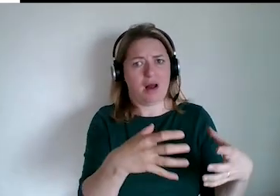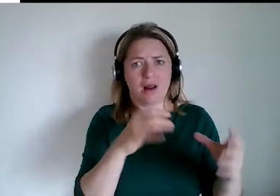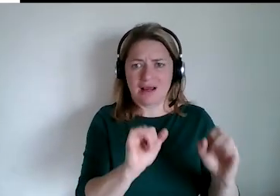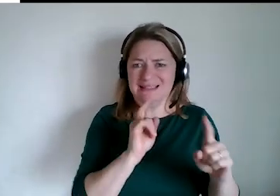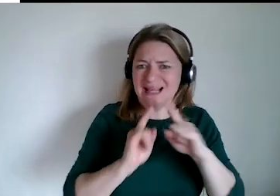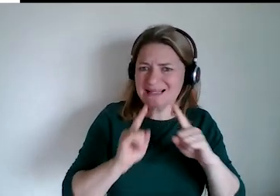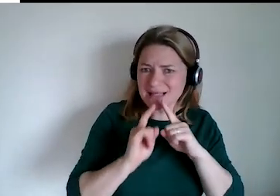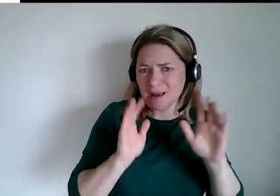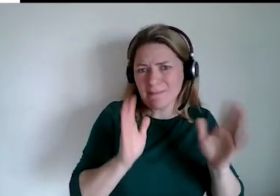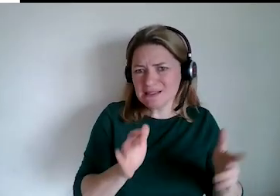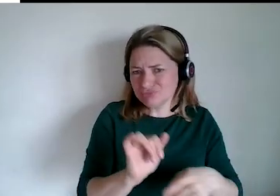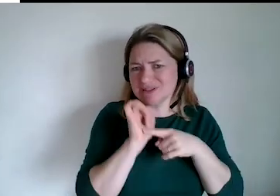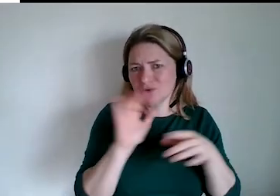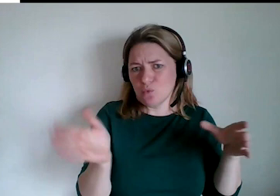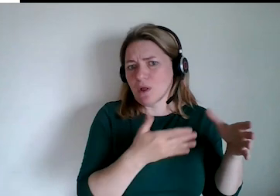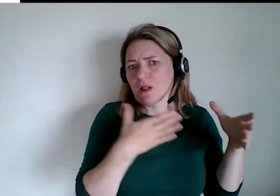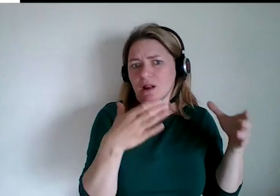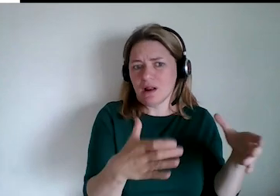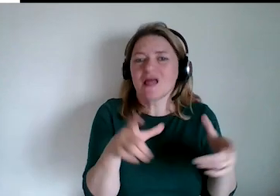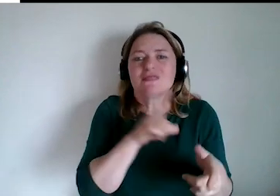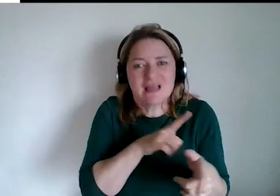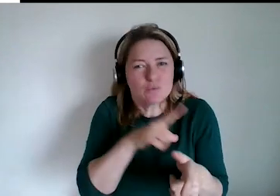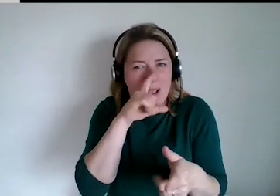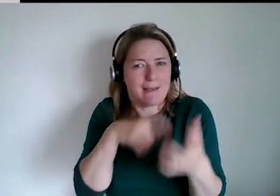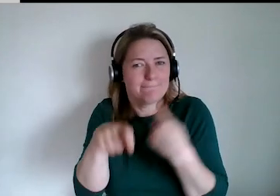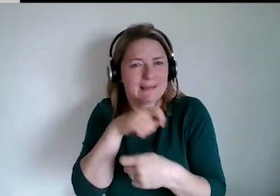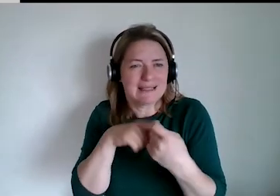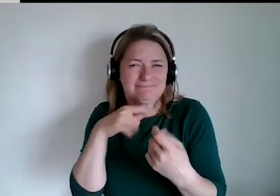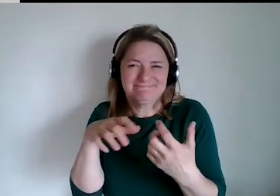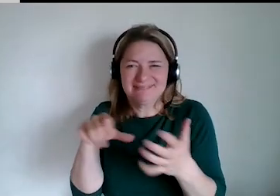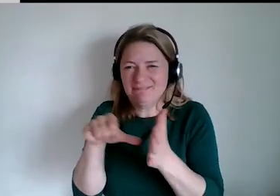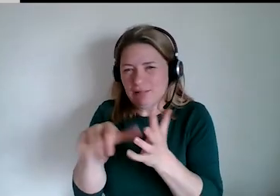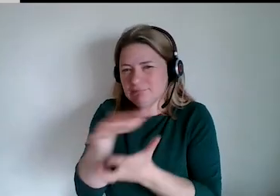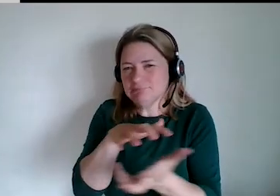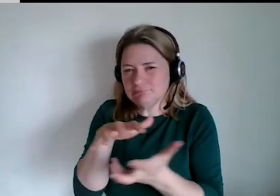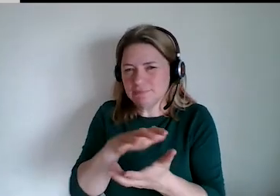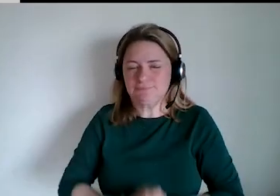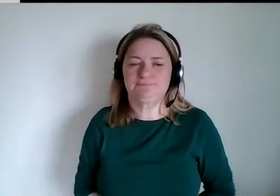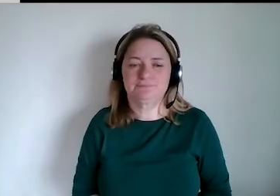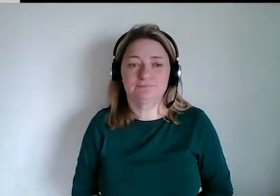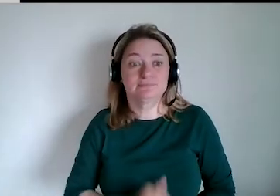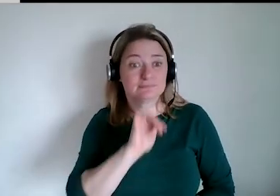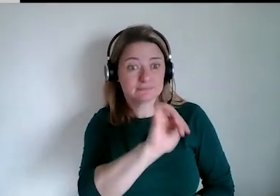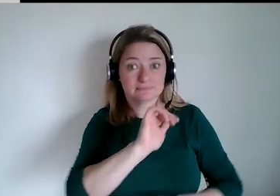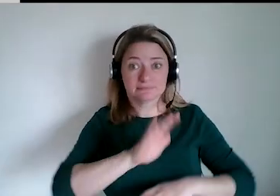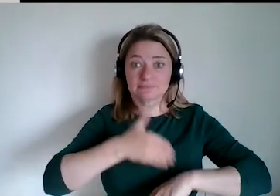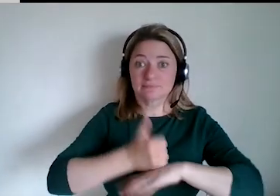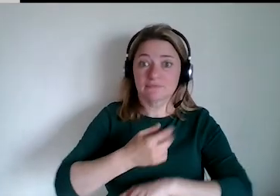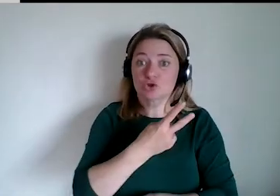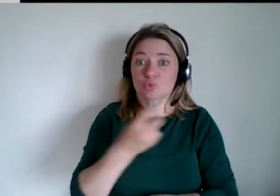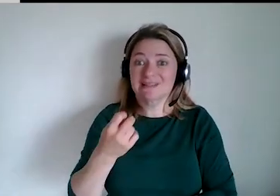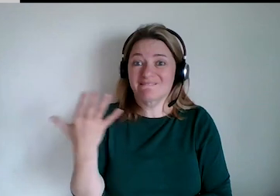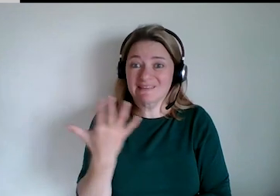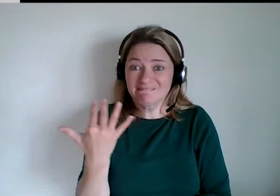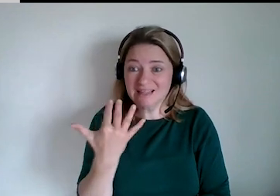is being used, and that makes it very, very difficult to navigate. So it's been going since 2015, and if you want to